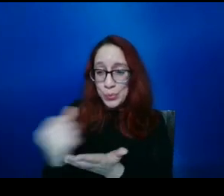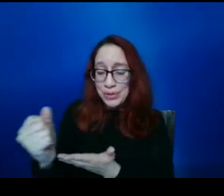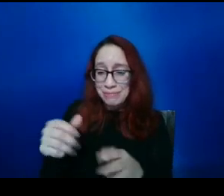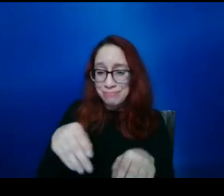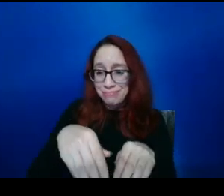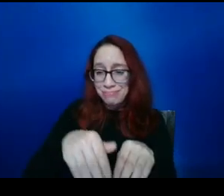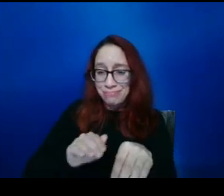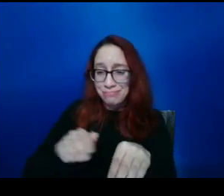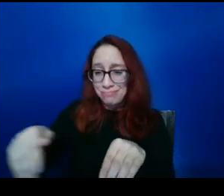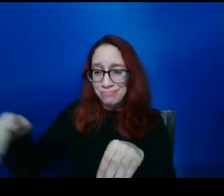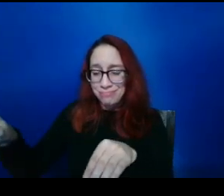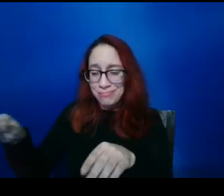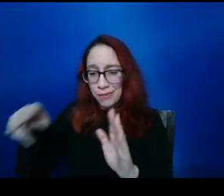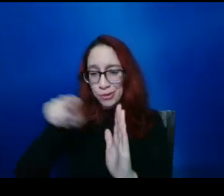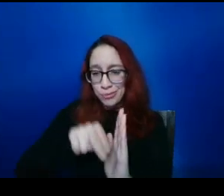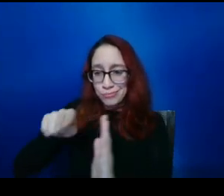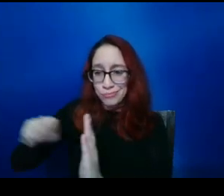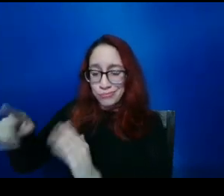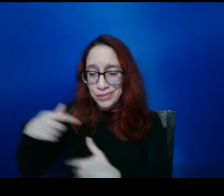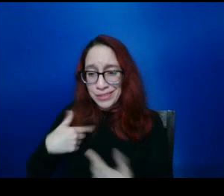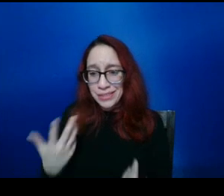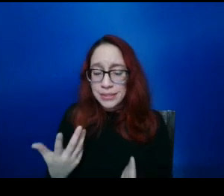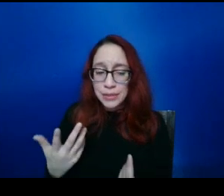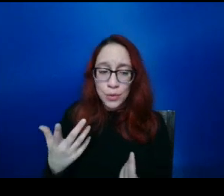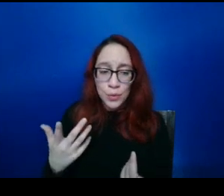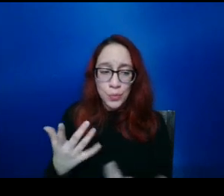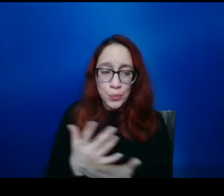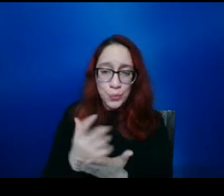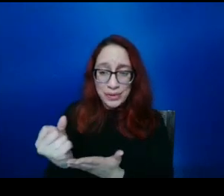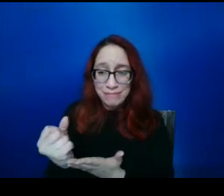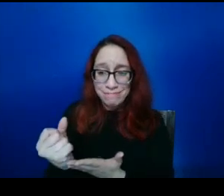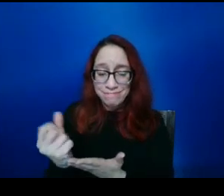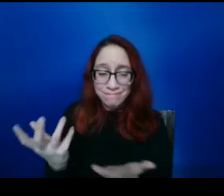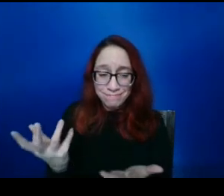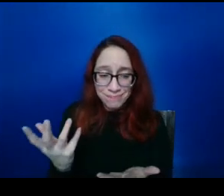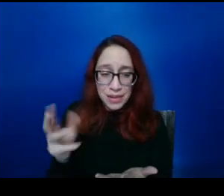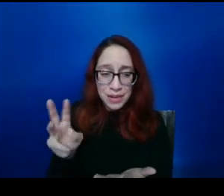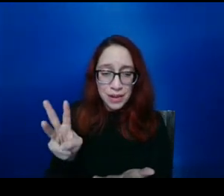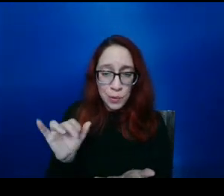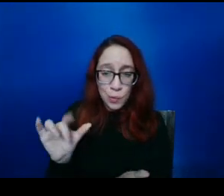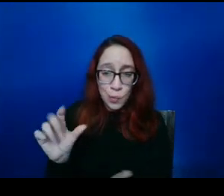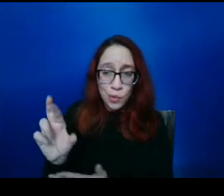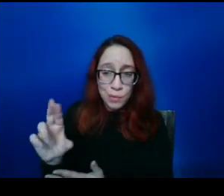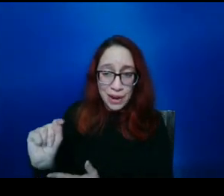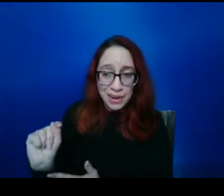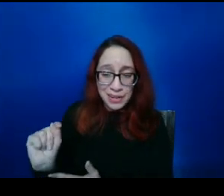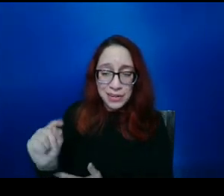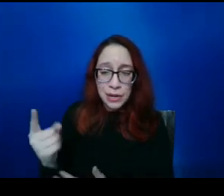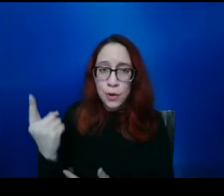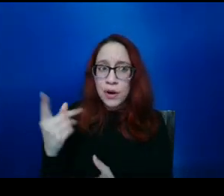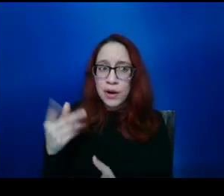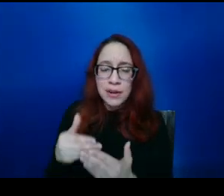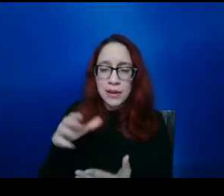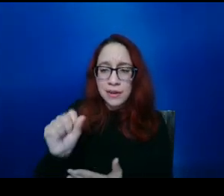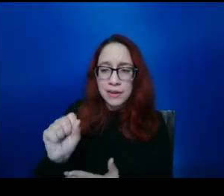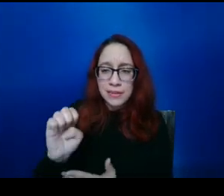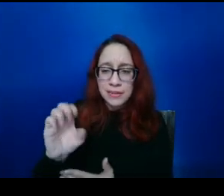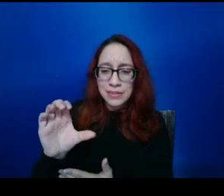sites, whatever you want to call, grave sites at Woodbright, and the one up in on Seacrest